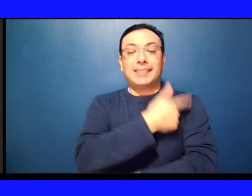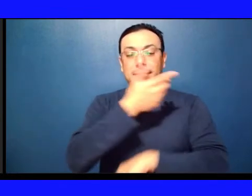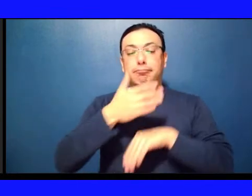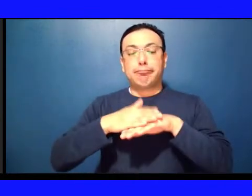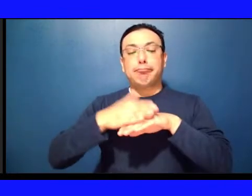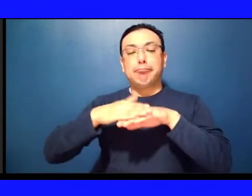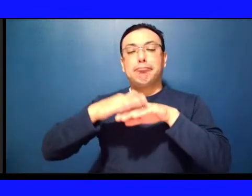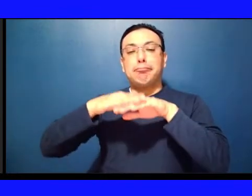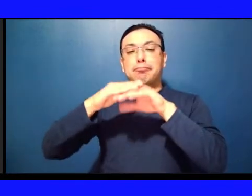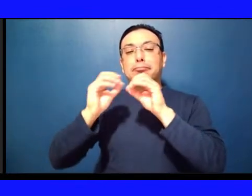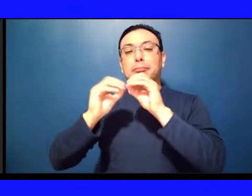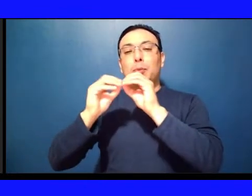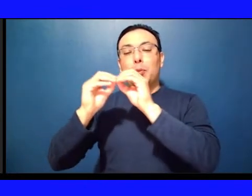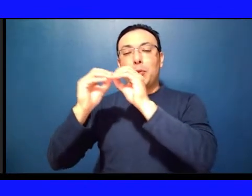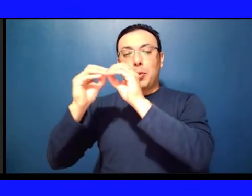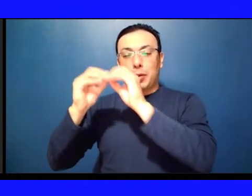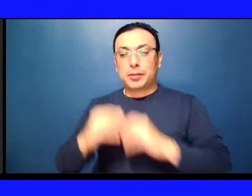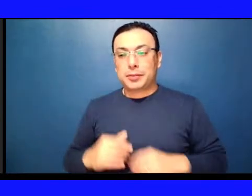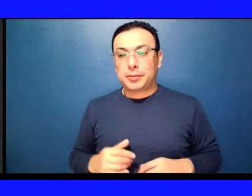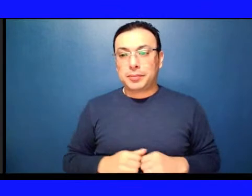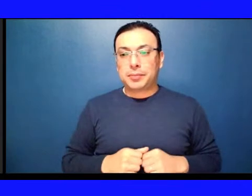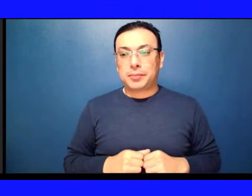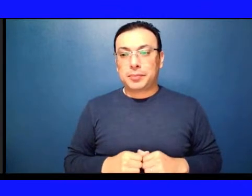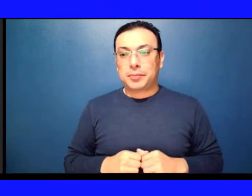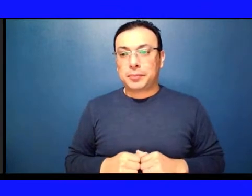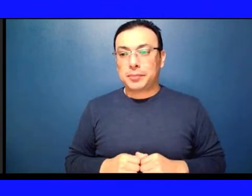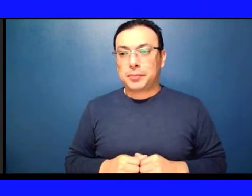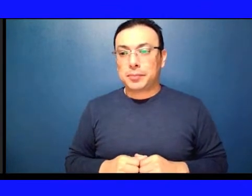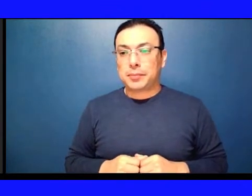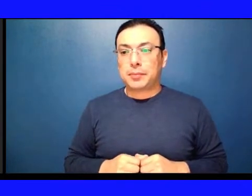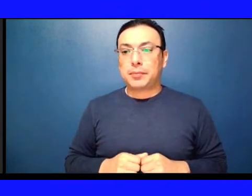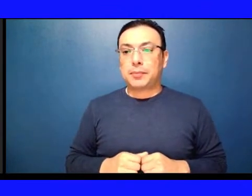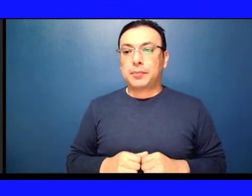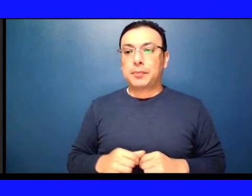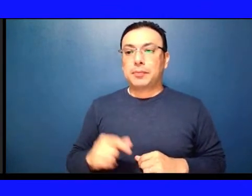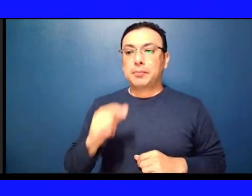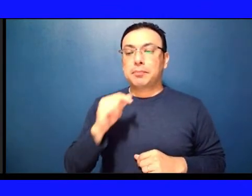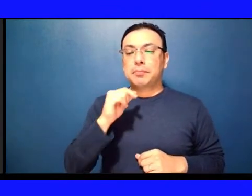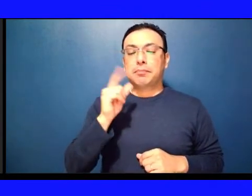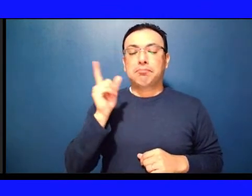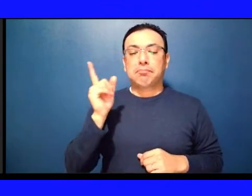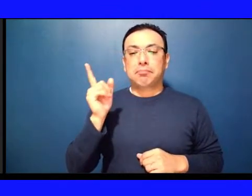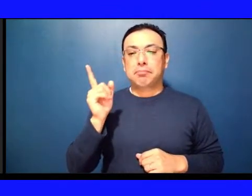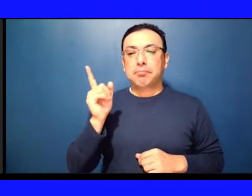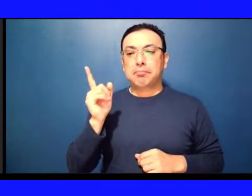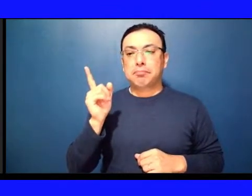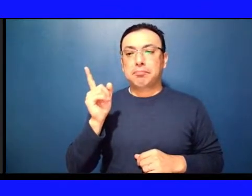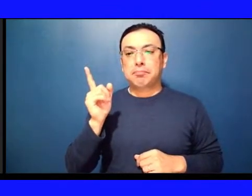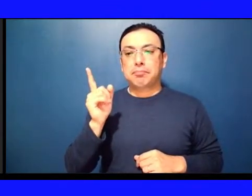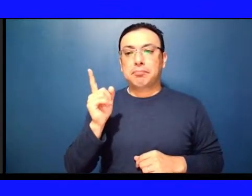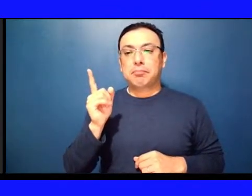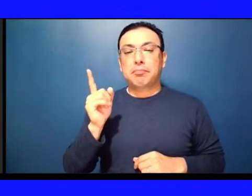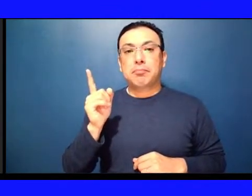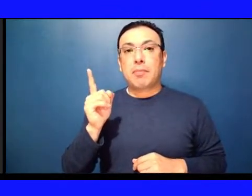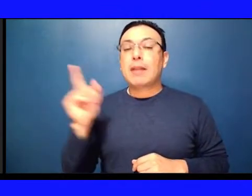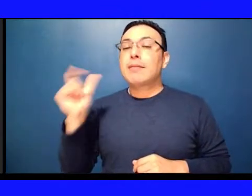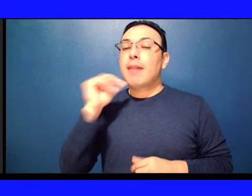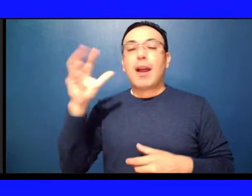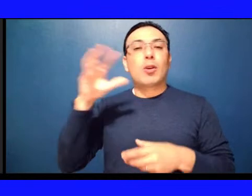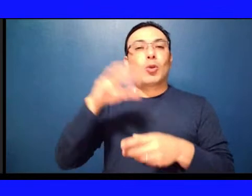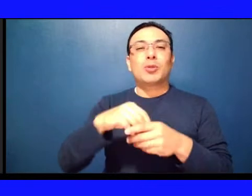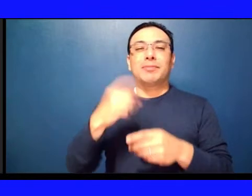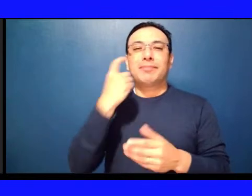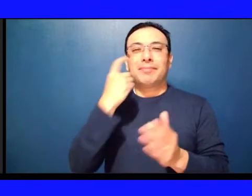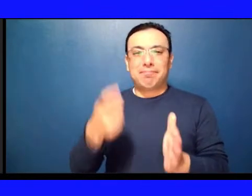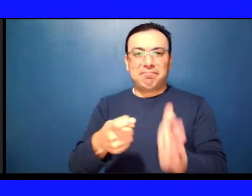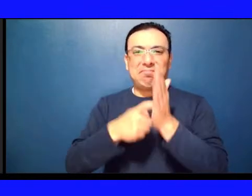which remains fairly steady in Q3 and Q4 there. And very